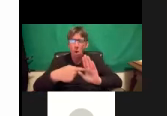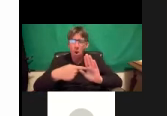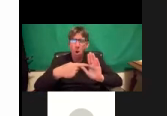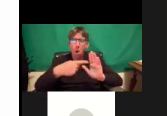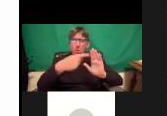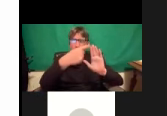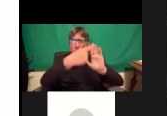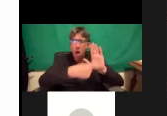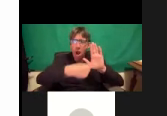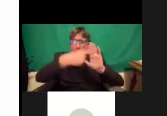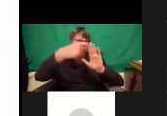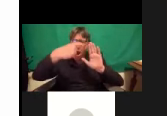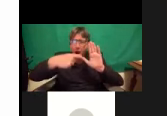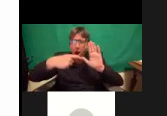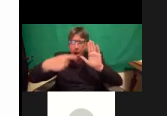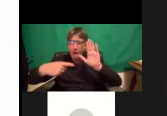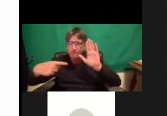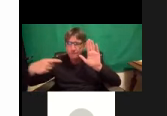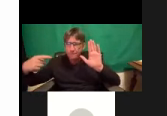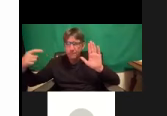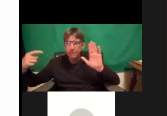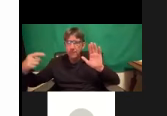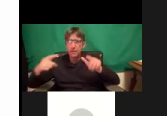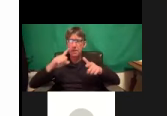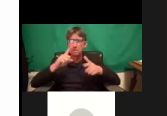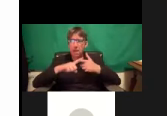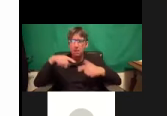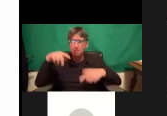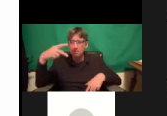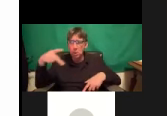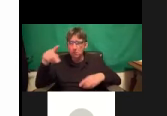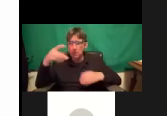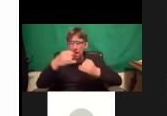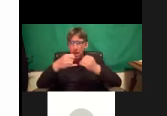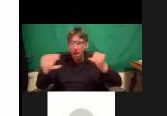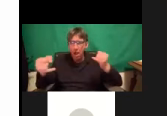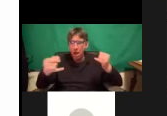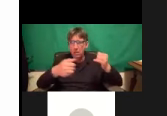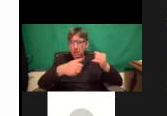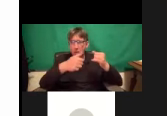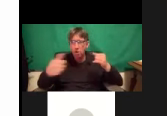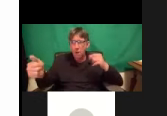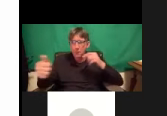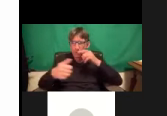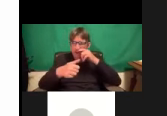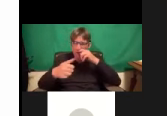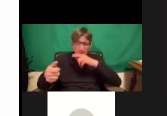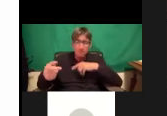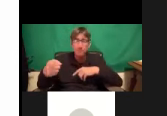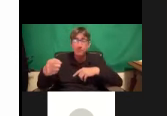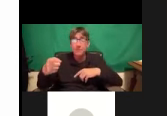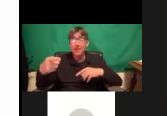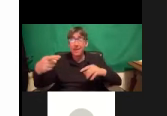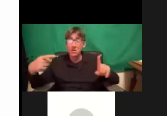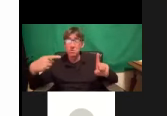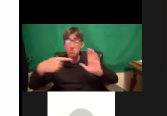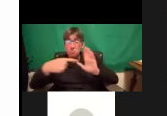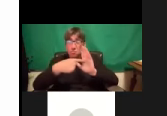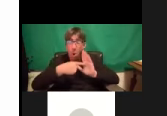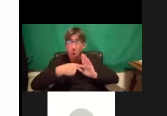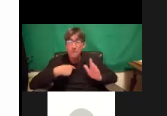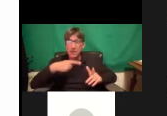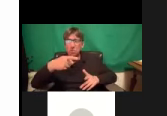on slide show dramatically the effect of MBA's changes in service. In mid-December, when